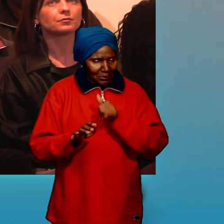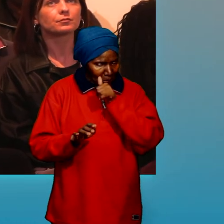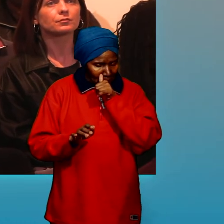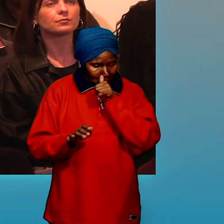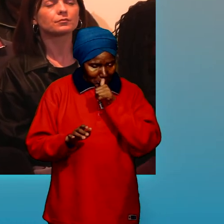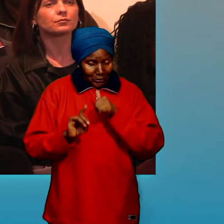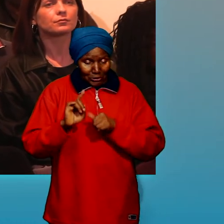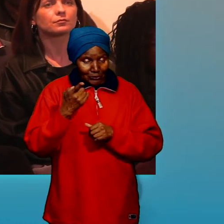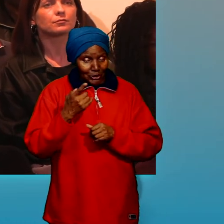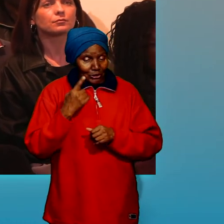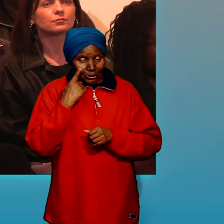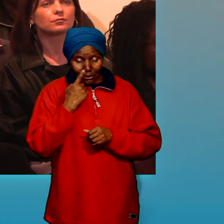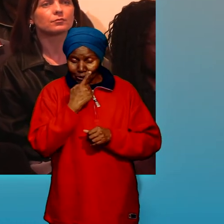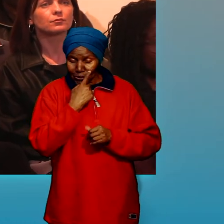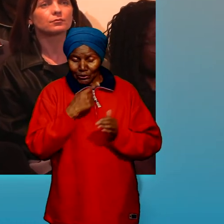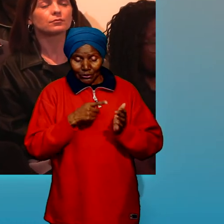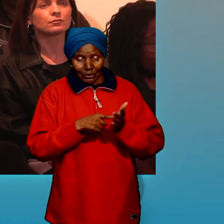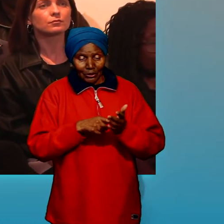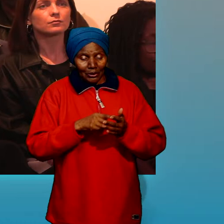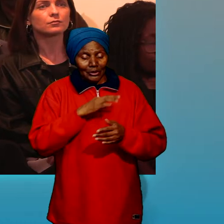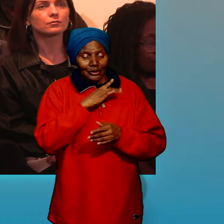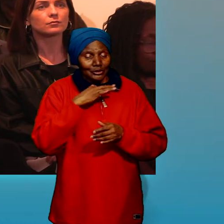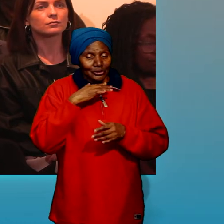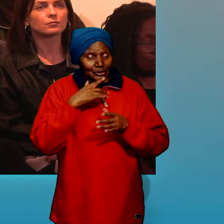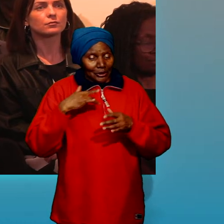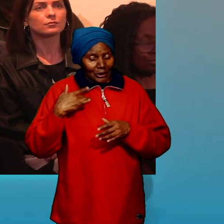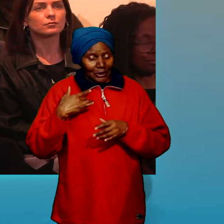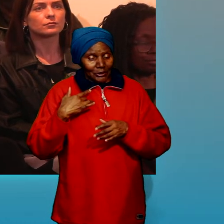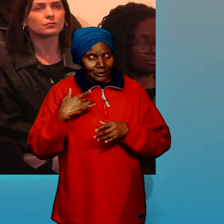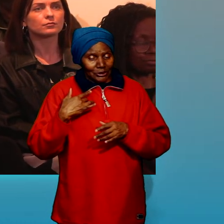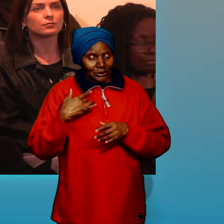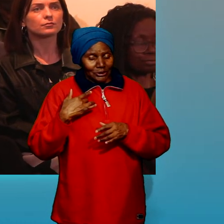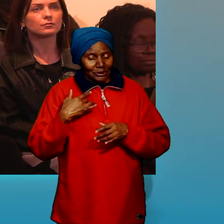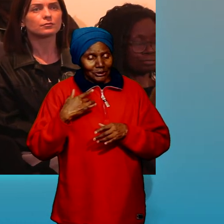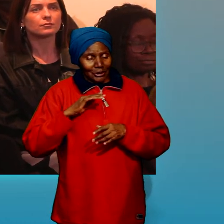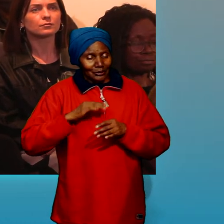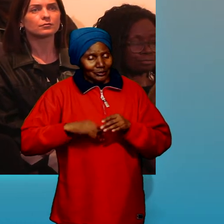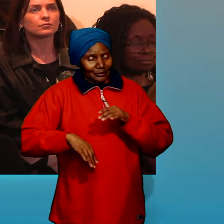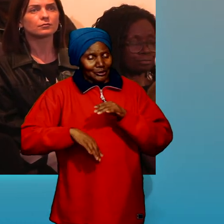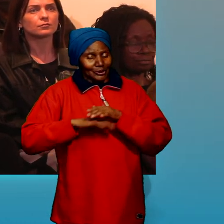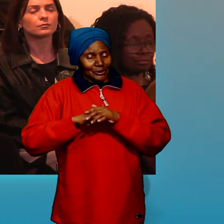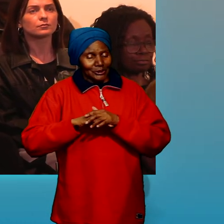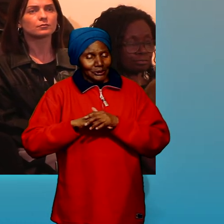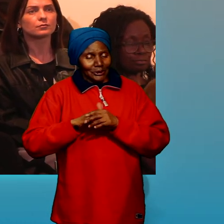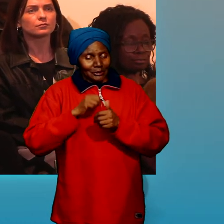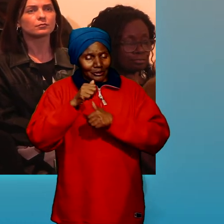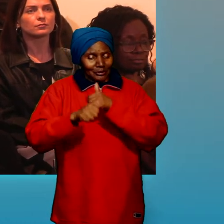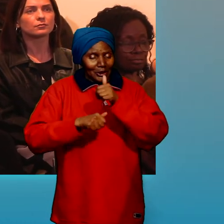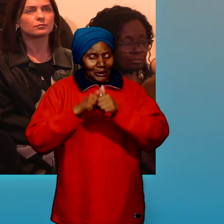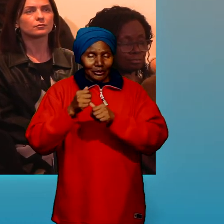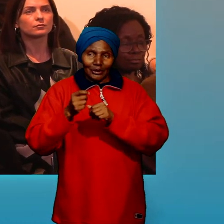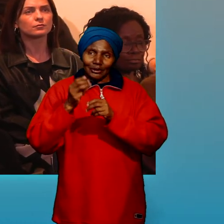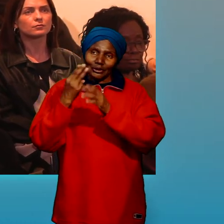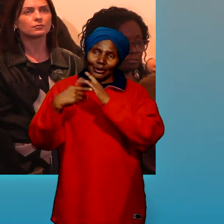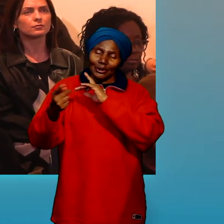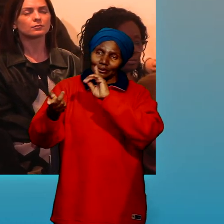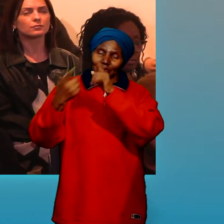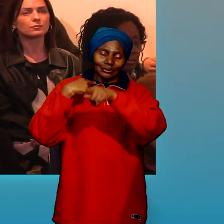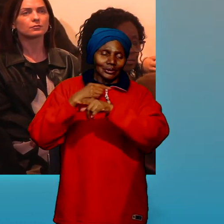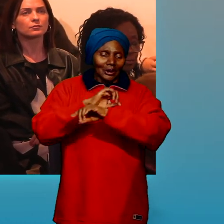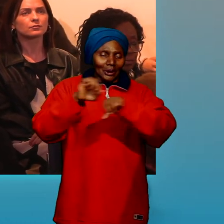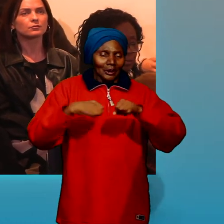fruitful life is the fullness and the favor of answered prayer life. You become a